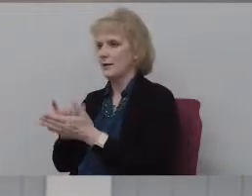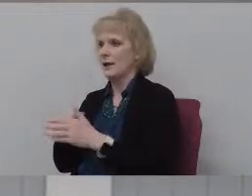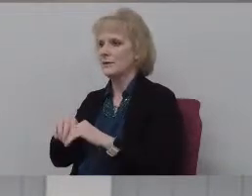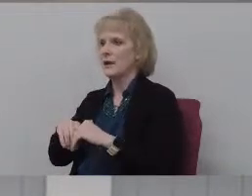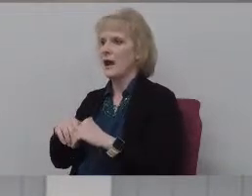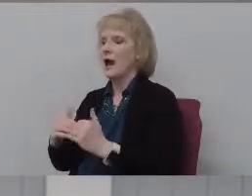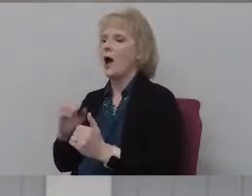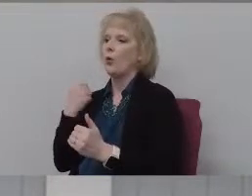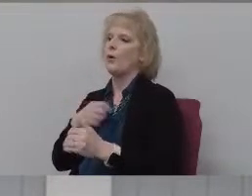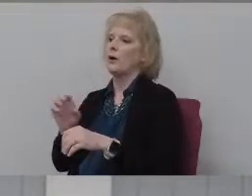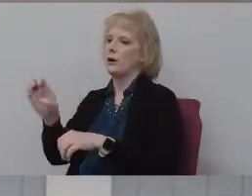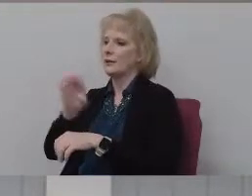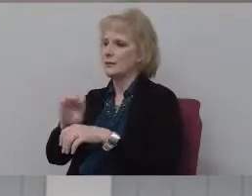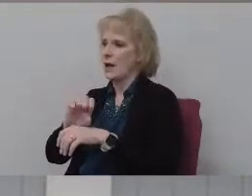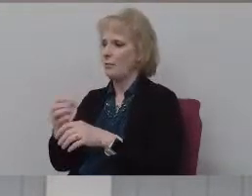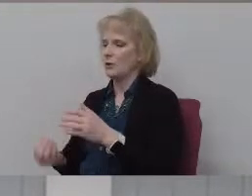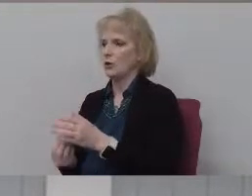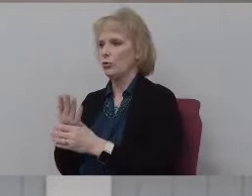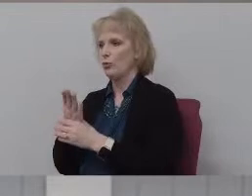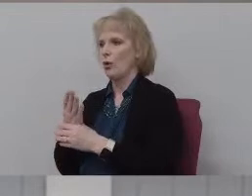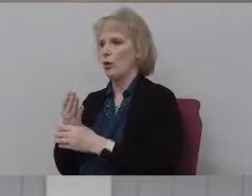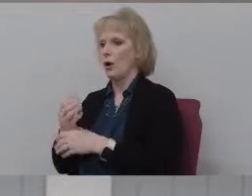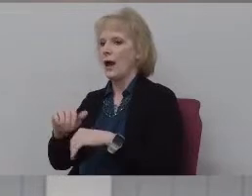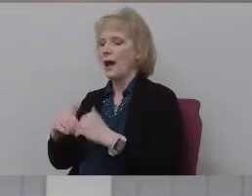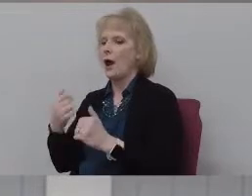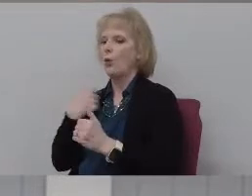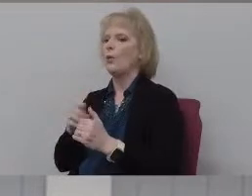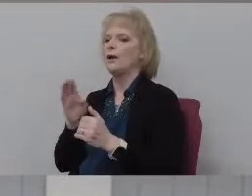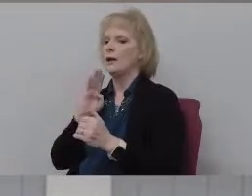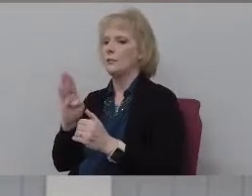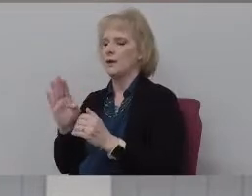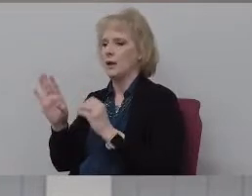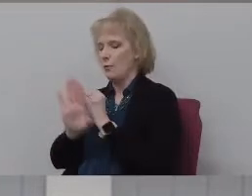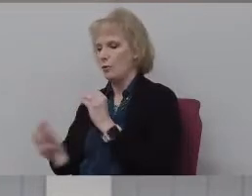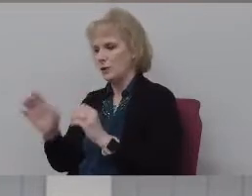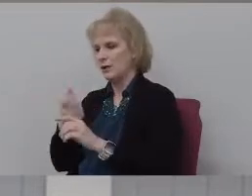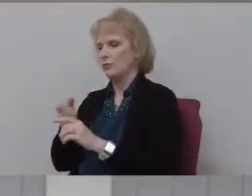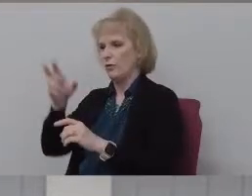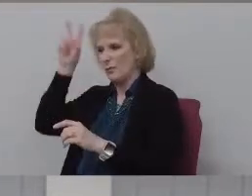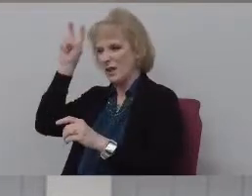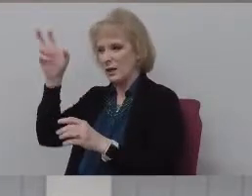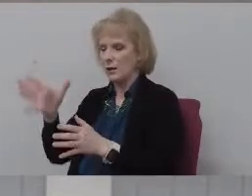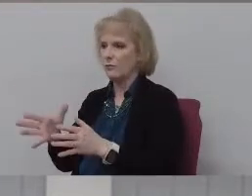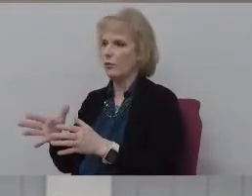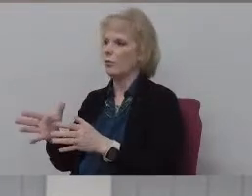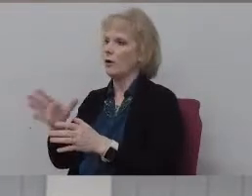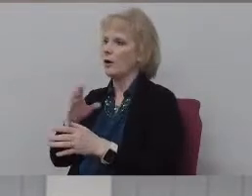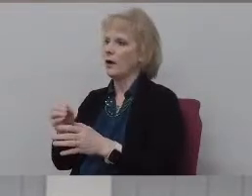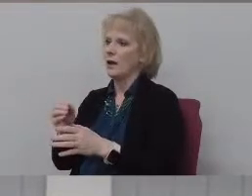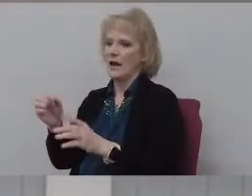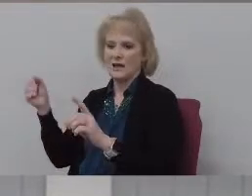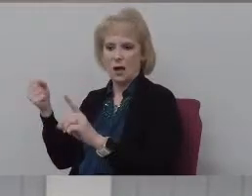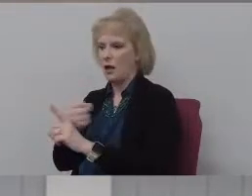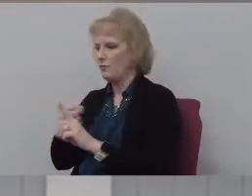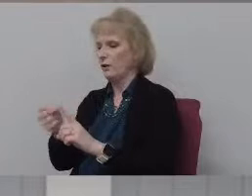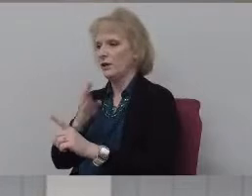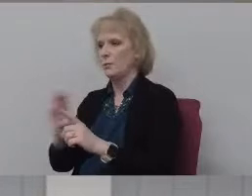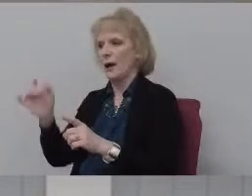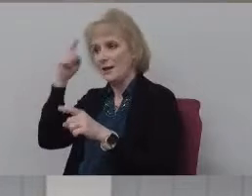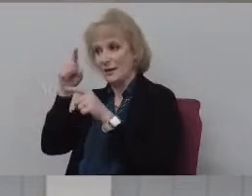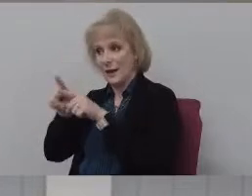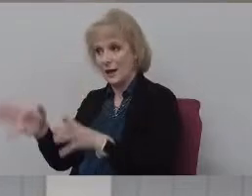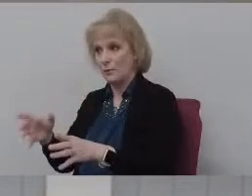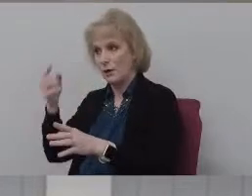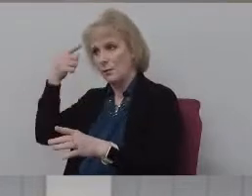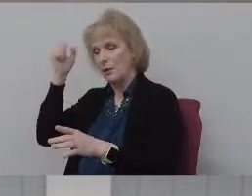grow, and that's how we come to a place where we can be protected from the evil one, and we won't be afflicted by the enemy because we